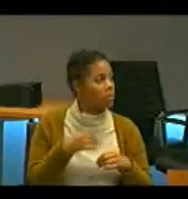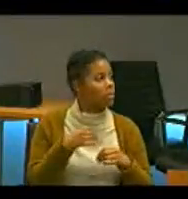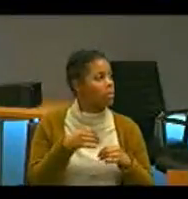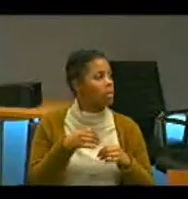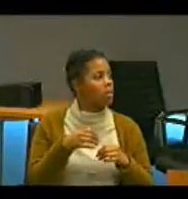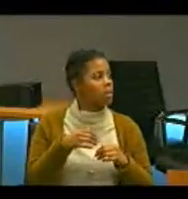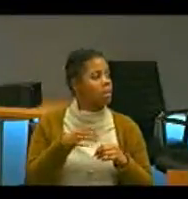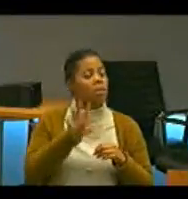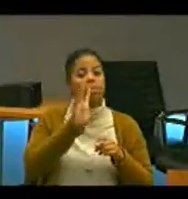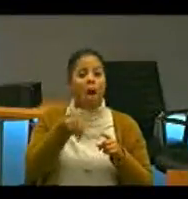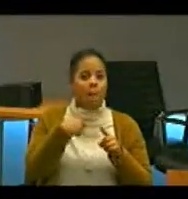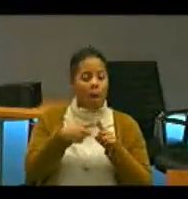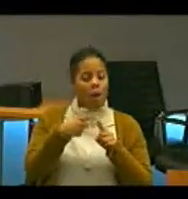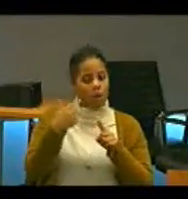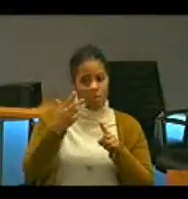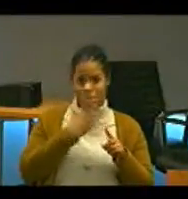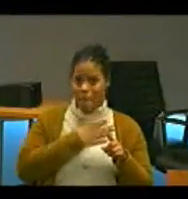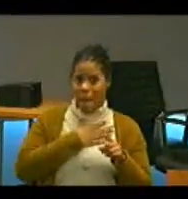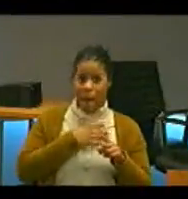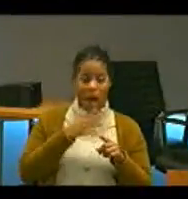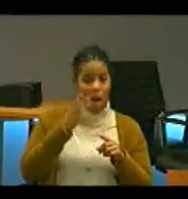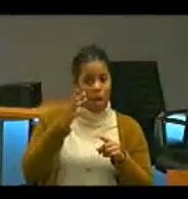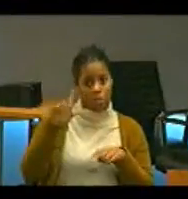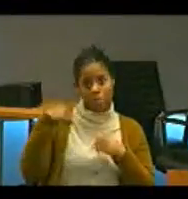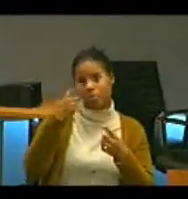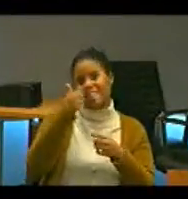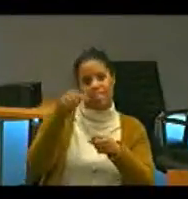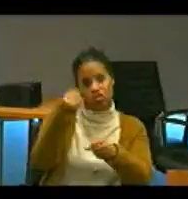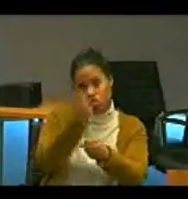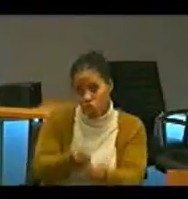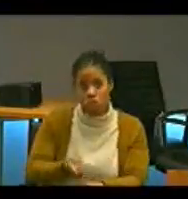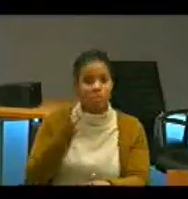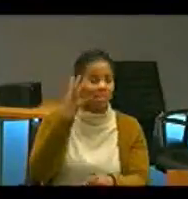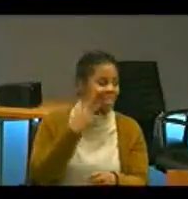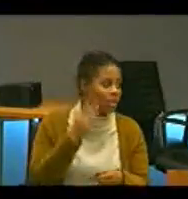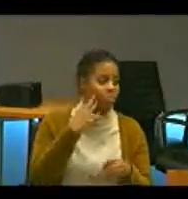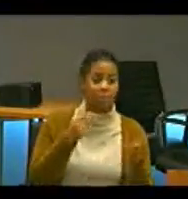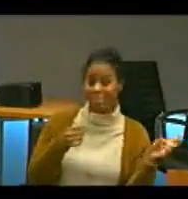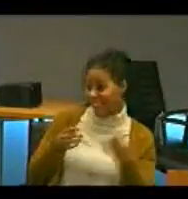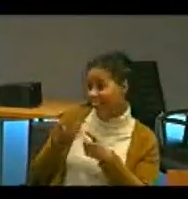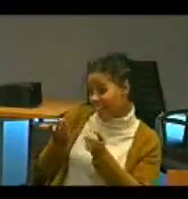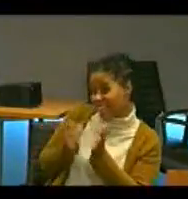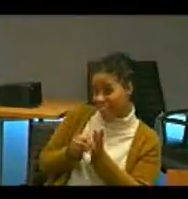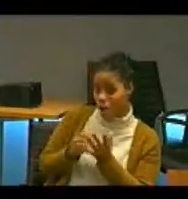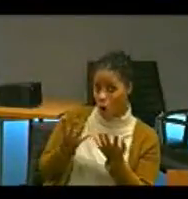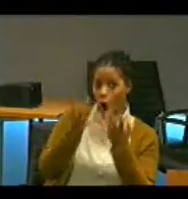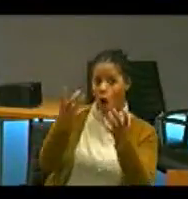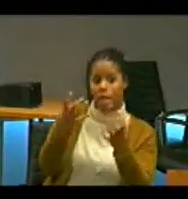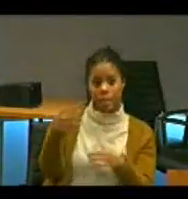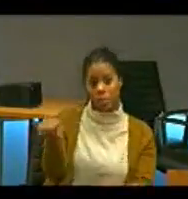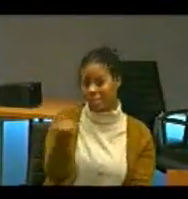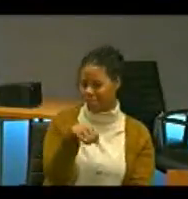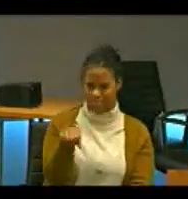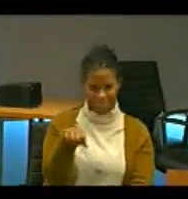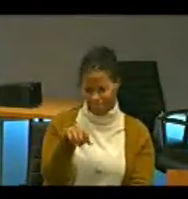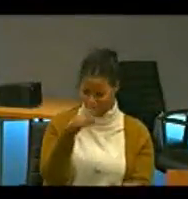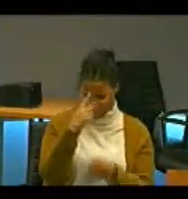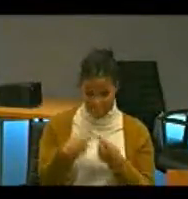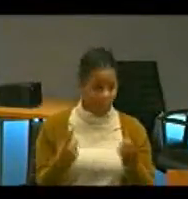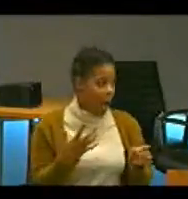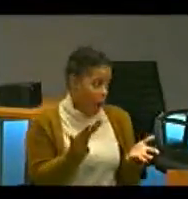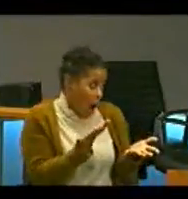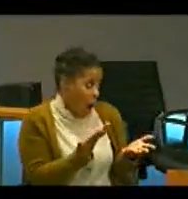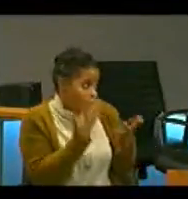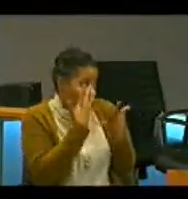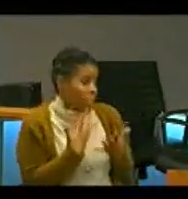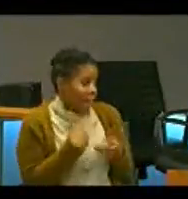of research and experience. I'm speaking of what it is. That nodding and disagreement still going on. I can't see behind me, unfortunately.